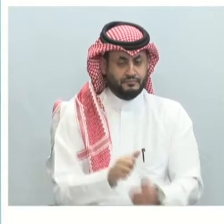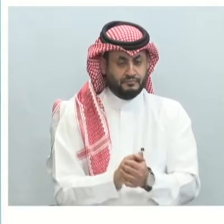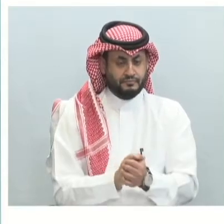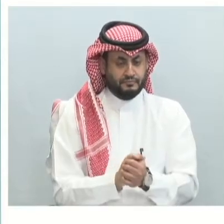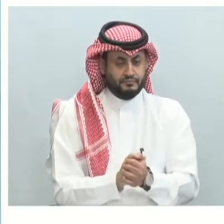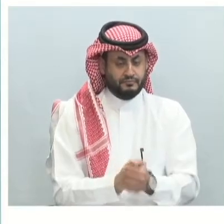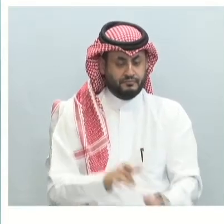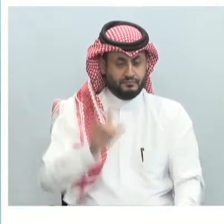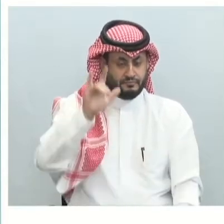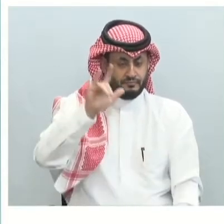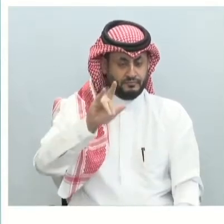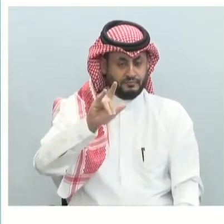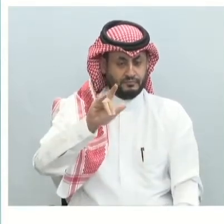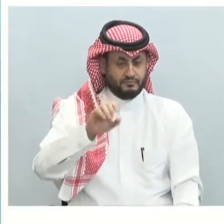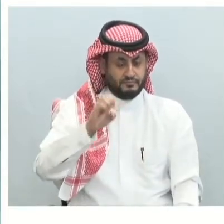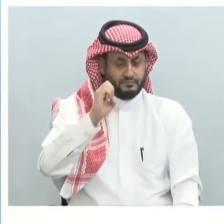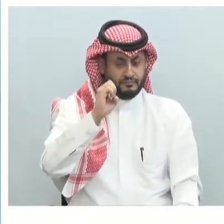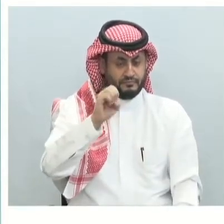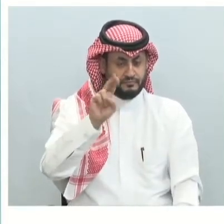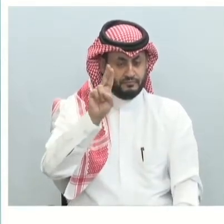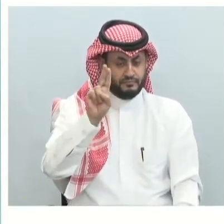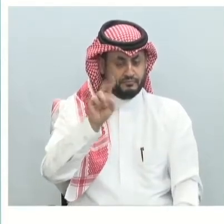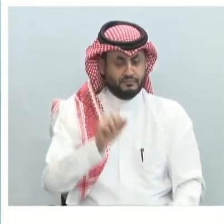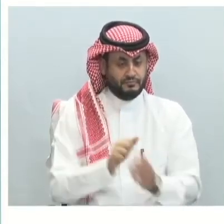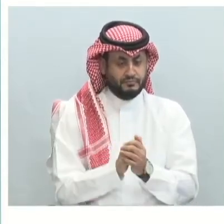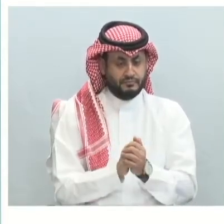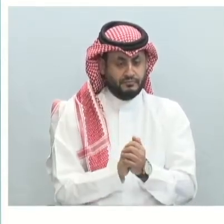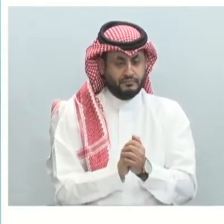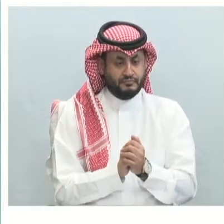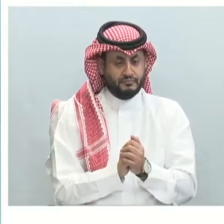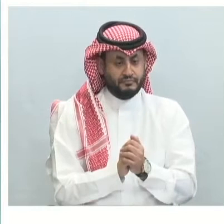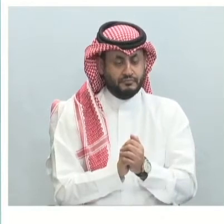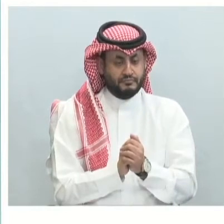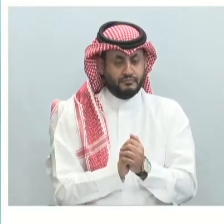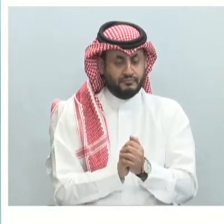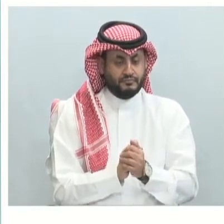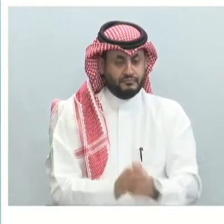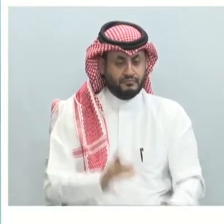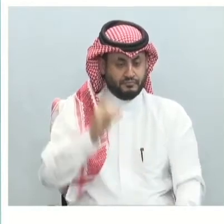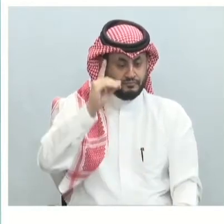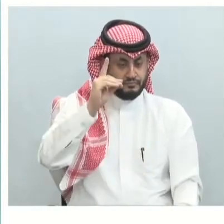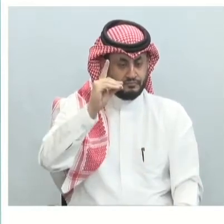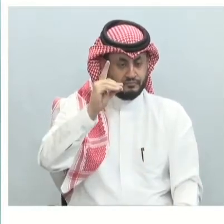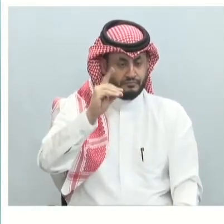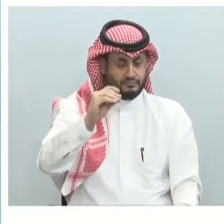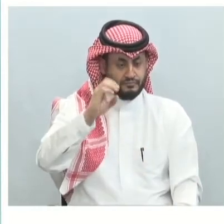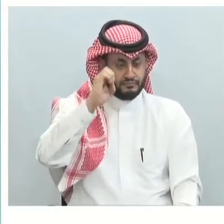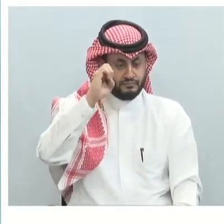Then we have U, starting with Y, O, U. Then we have doing,